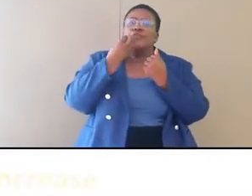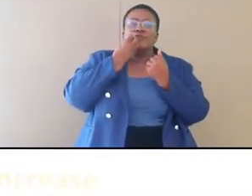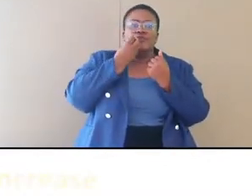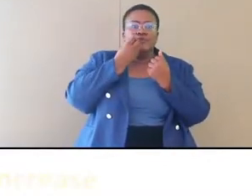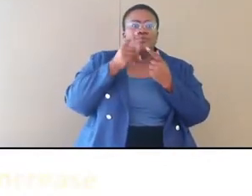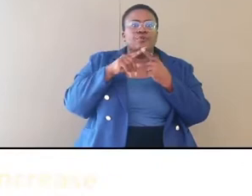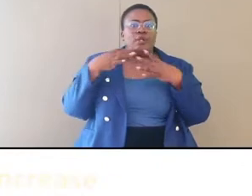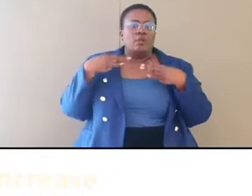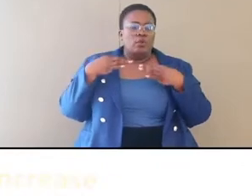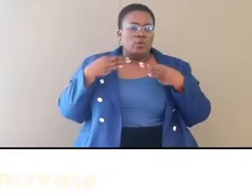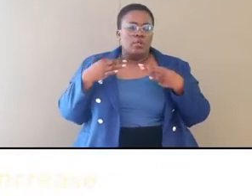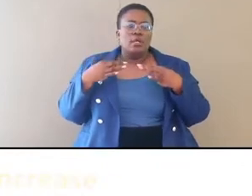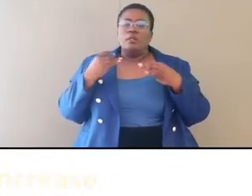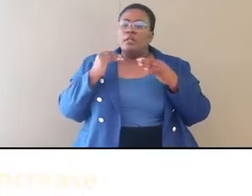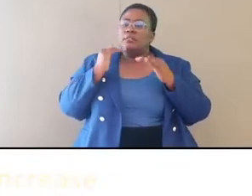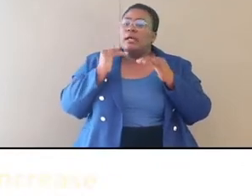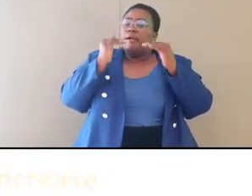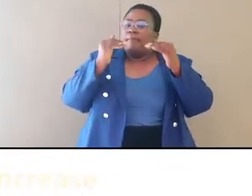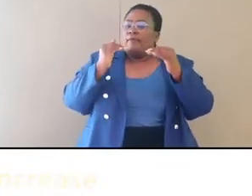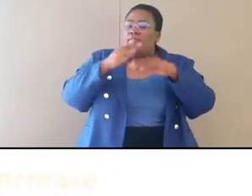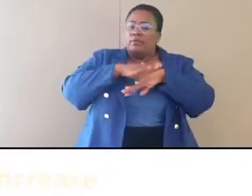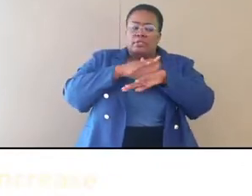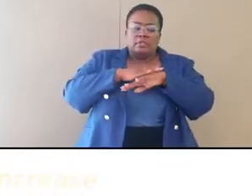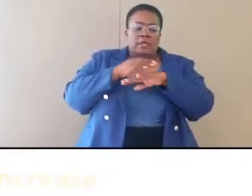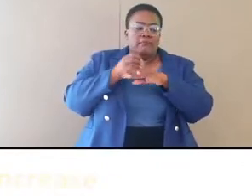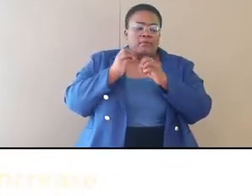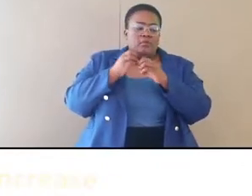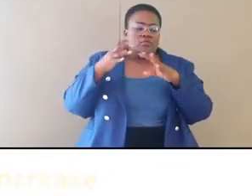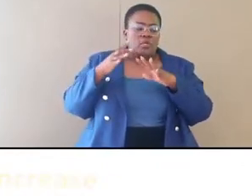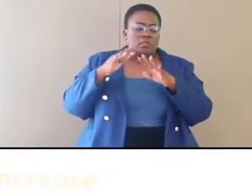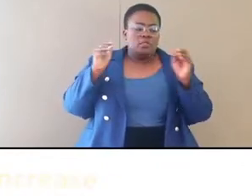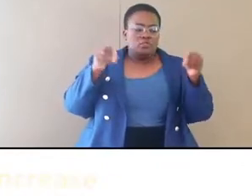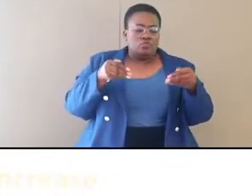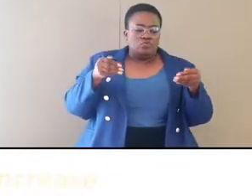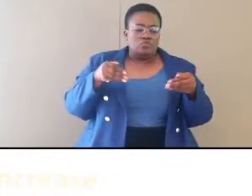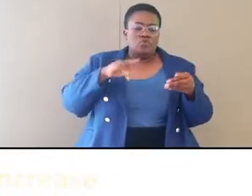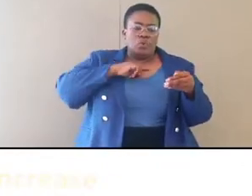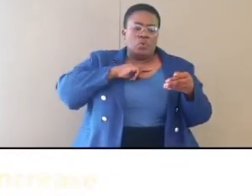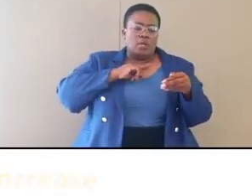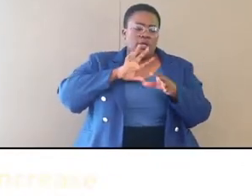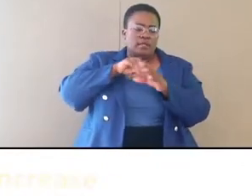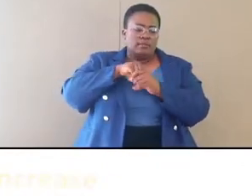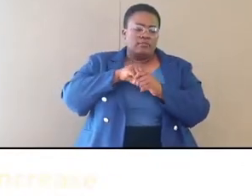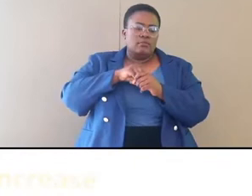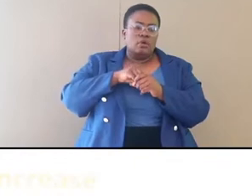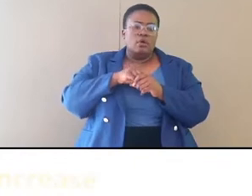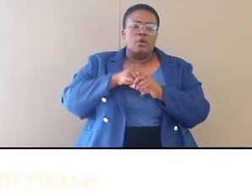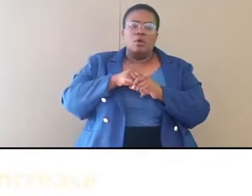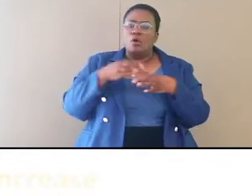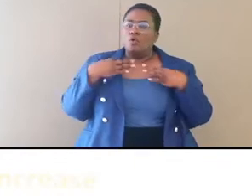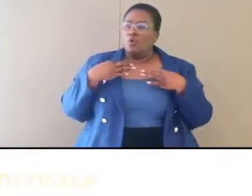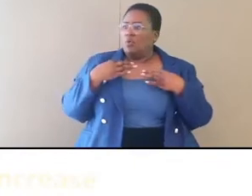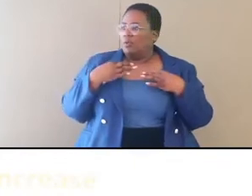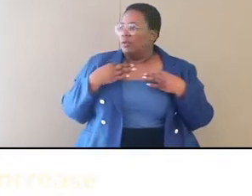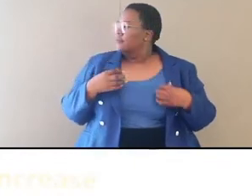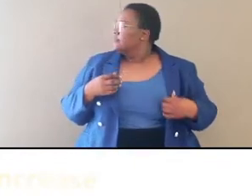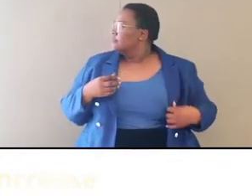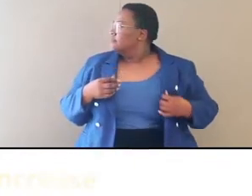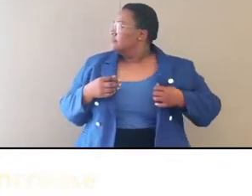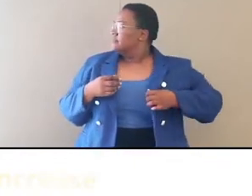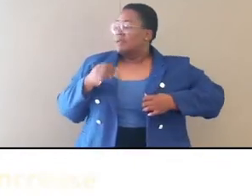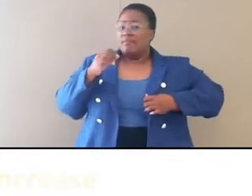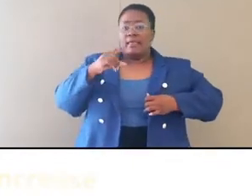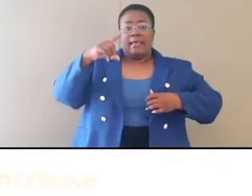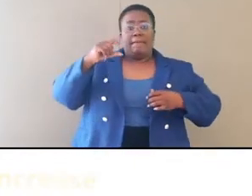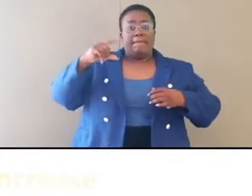above the food poverty line when it was first introduced, because it also allowed for some clothing. Okay? It's the gap between